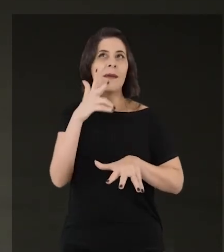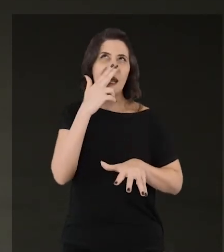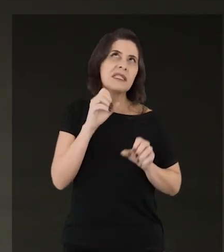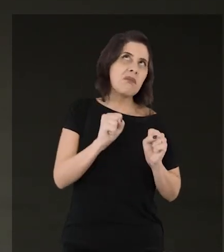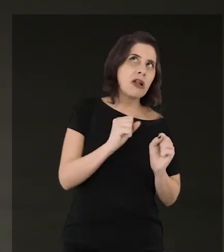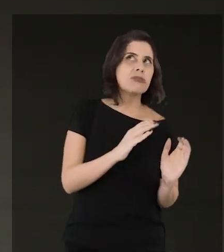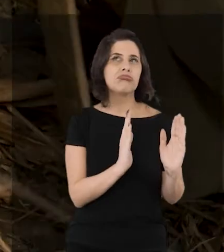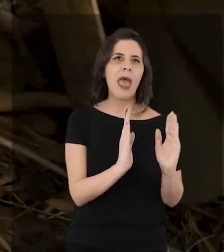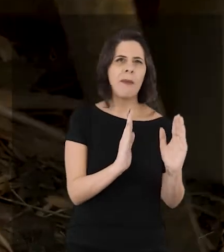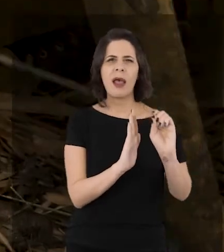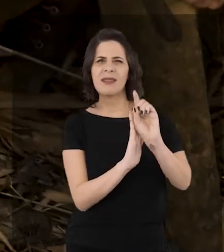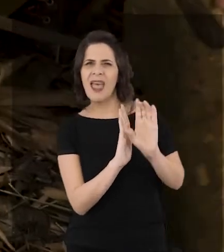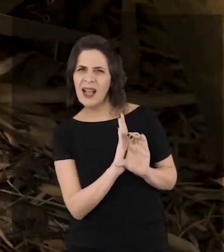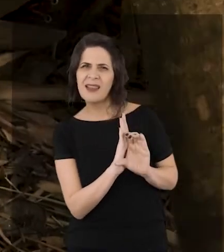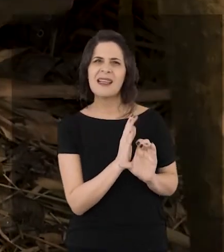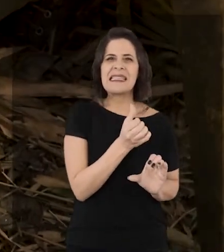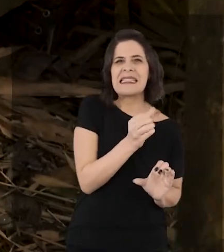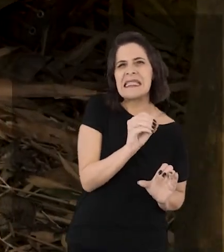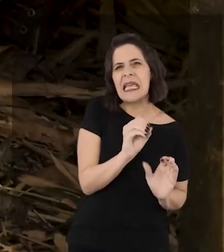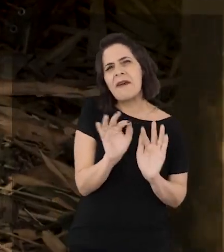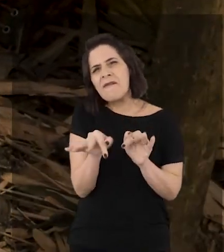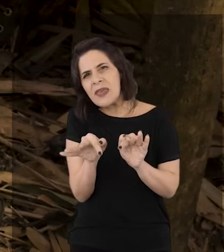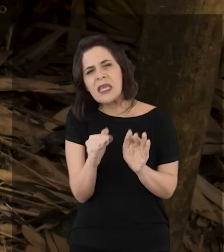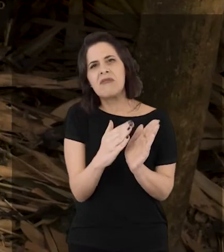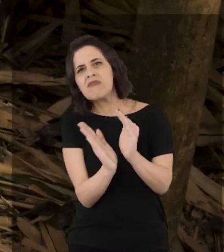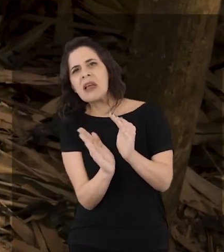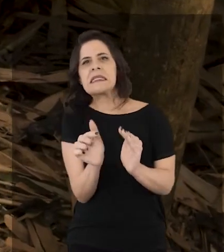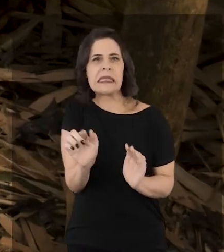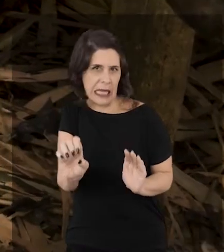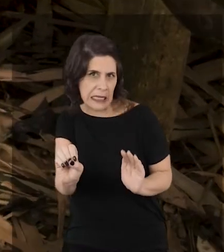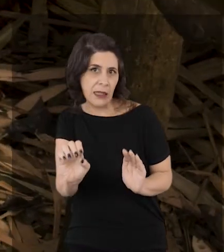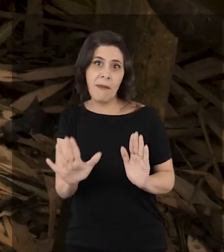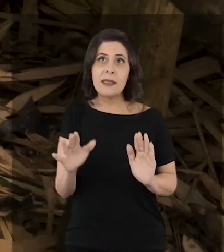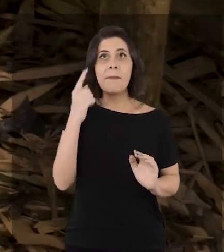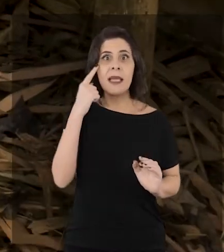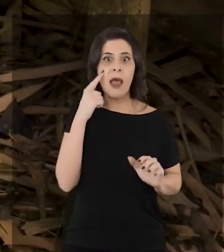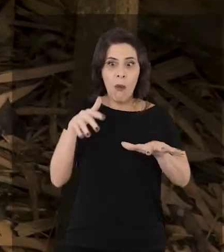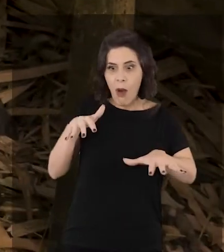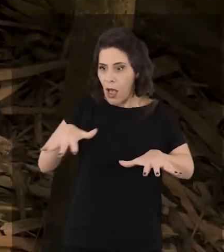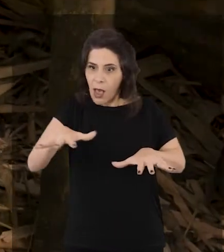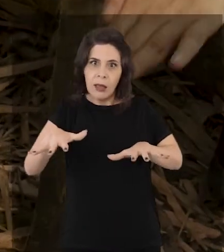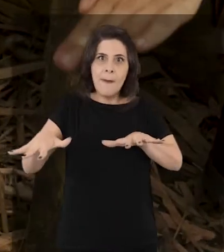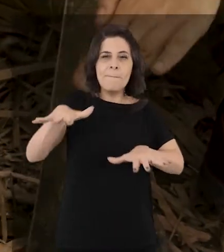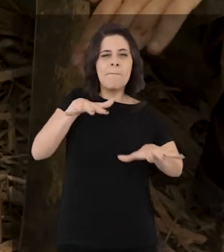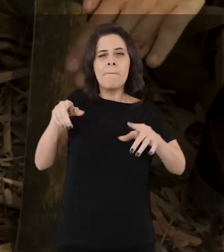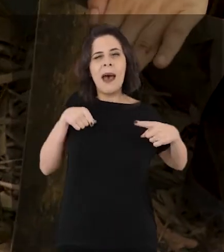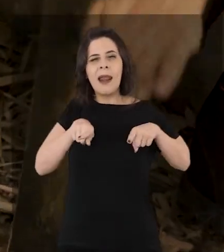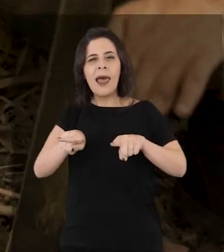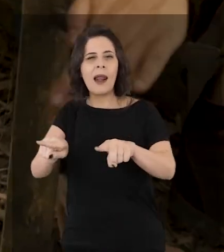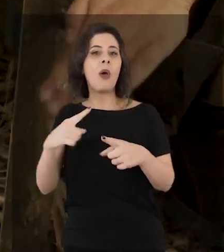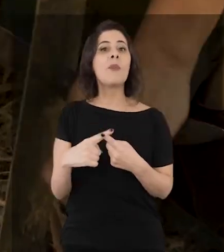60s, early 70s, but it's a different, it's like a parallel world because there's also sci-fi elements in the